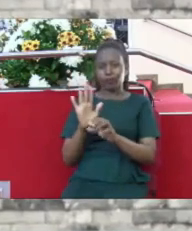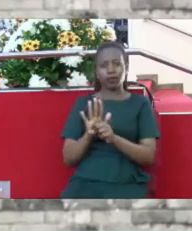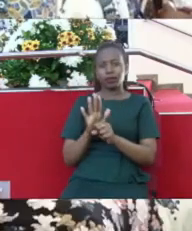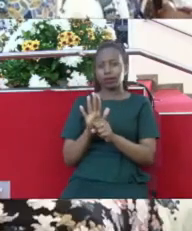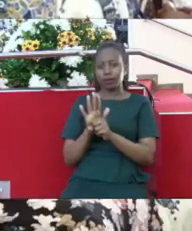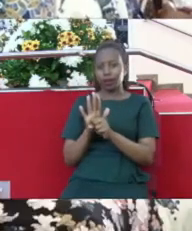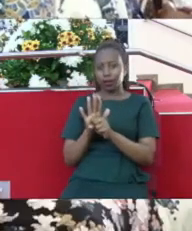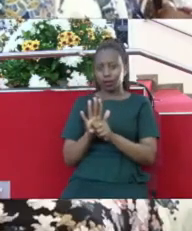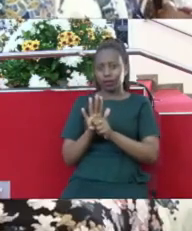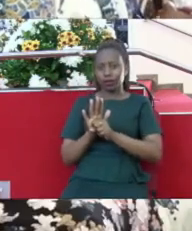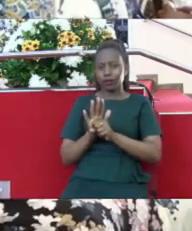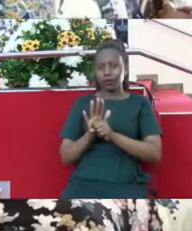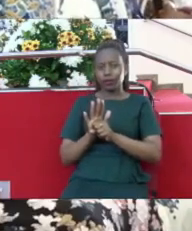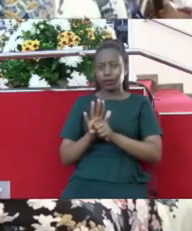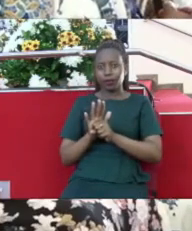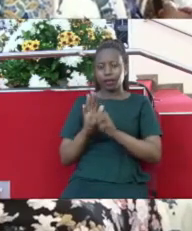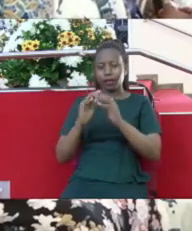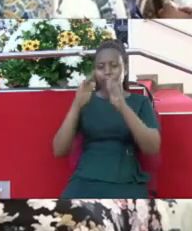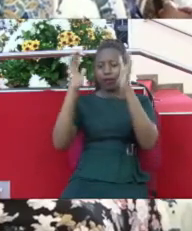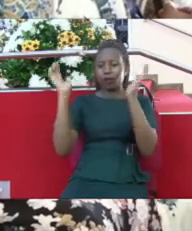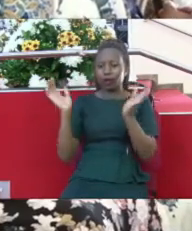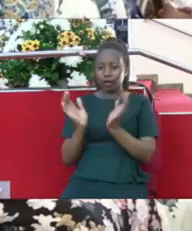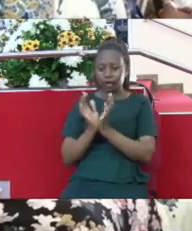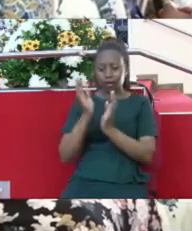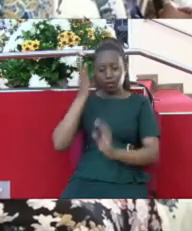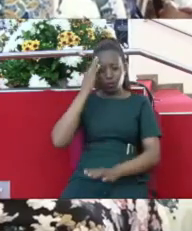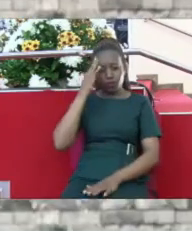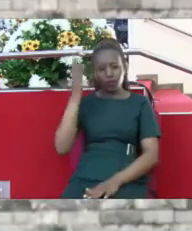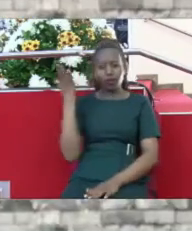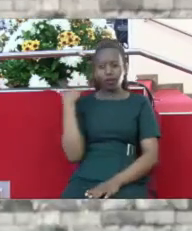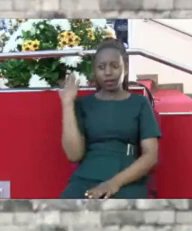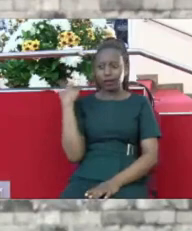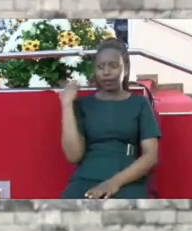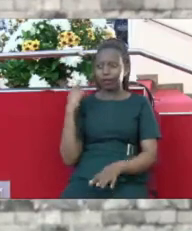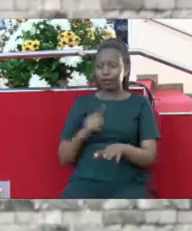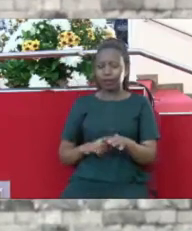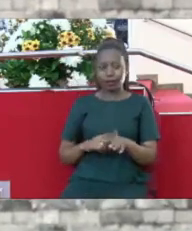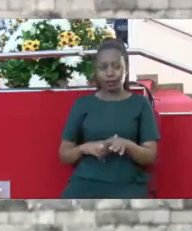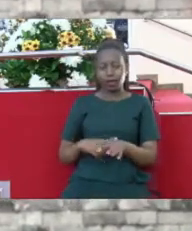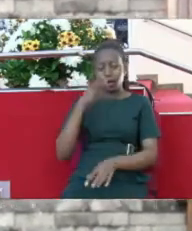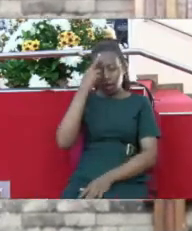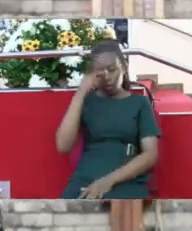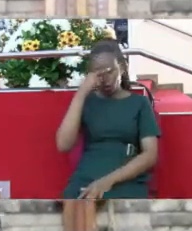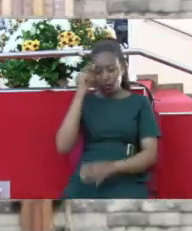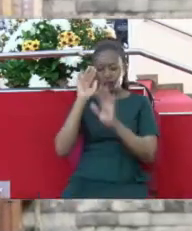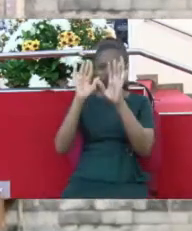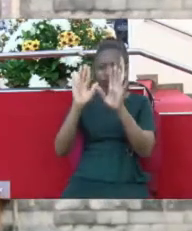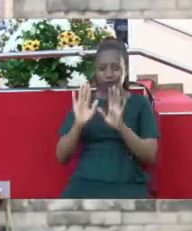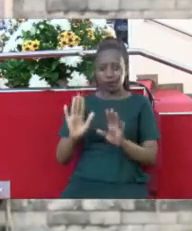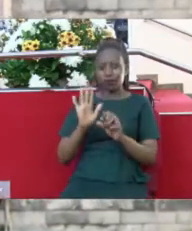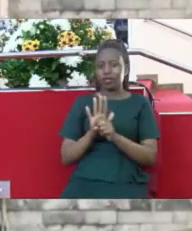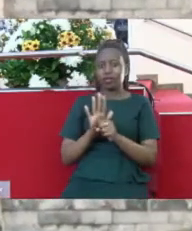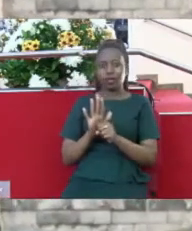wa maana sana. In the world that was known then. Katika dunia ulimwengu wa saa hiyo. Rome was important. Ilikuwa mahali